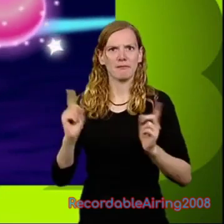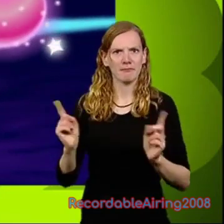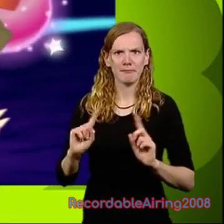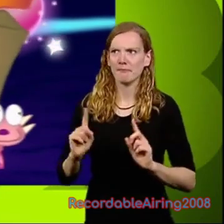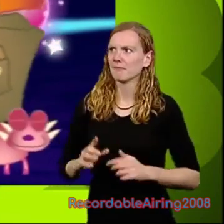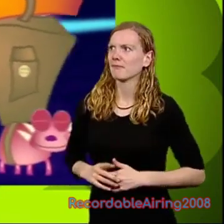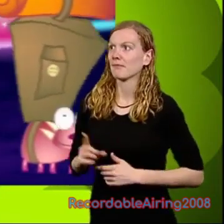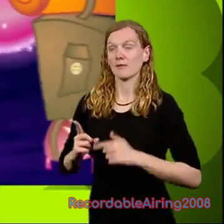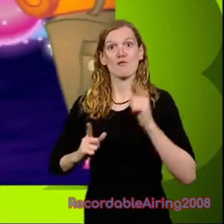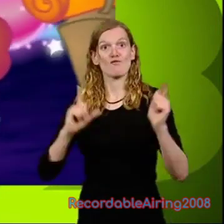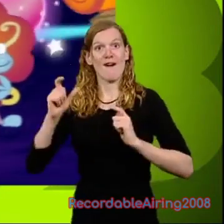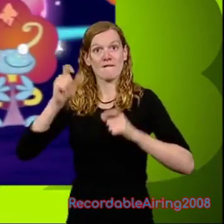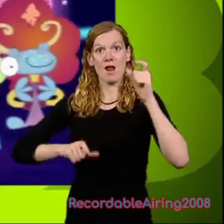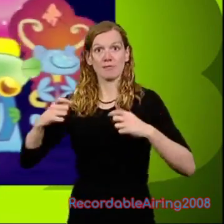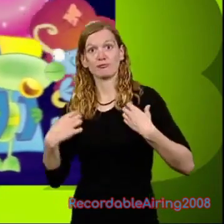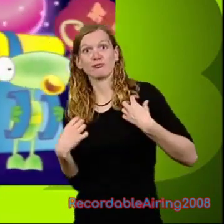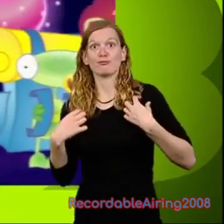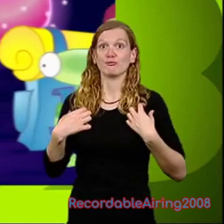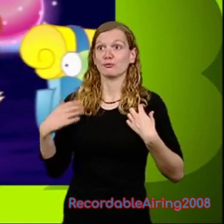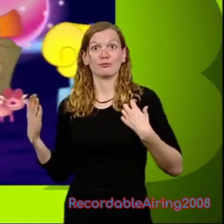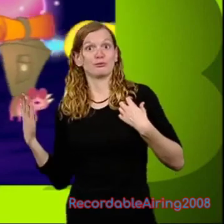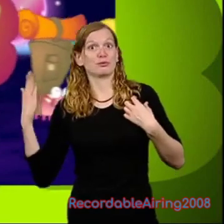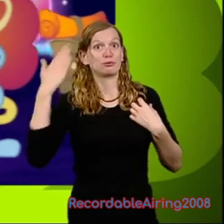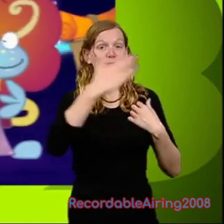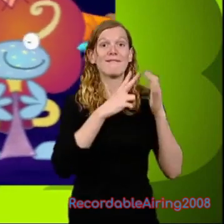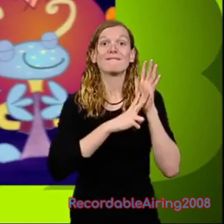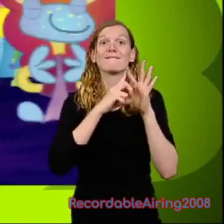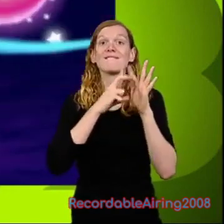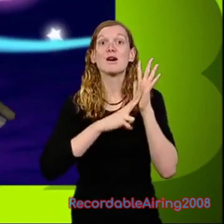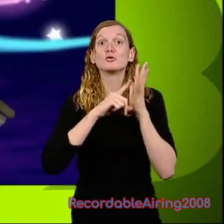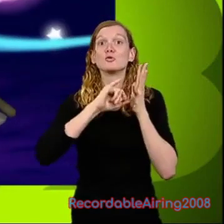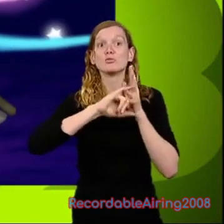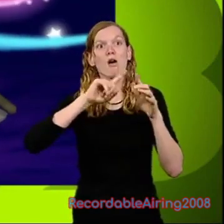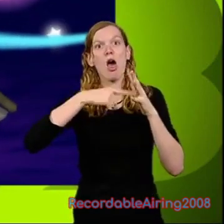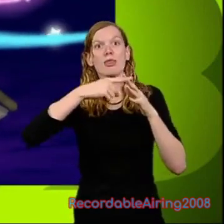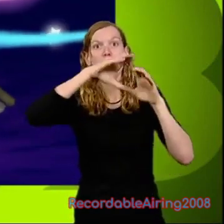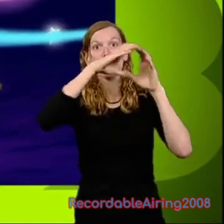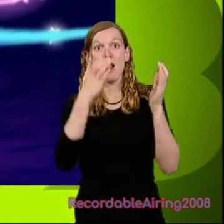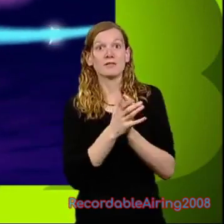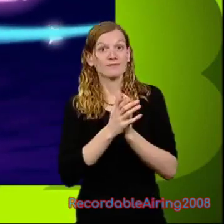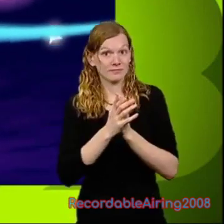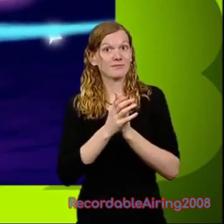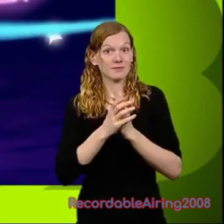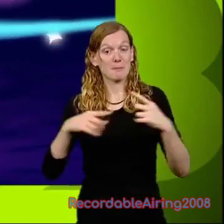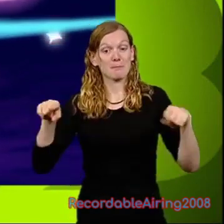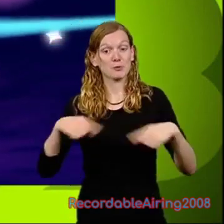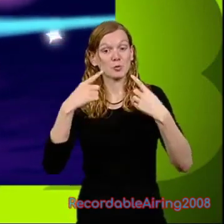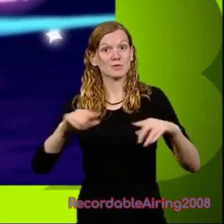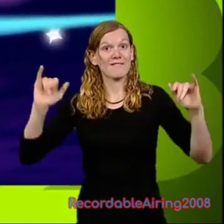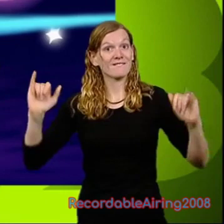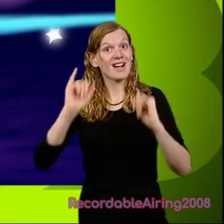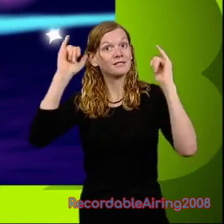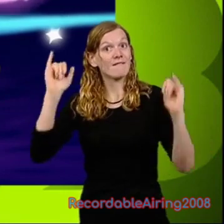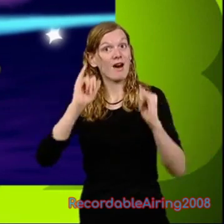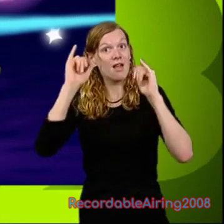the universe are heading for Venus for the Venusbury Music Festival. It's far out, man. So for all you space pirates trying to